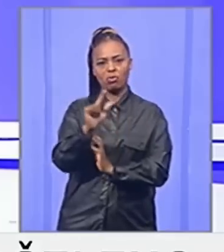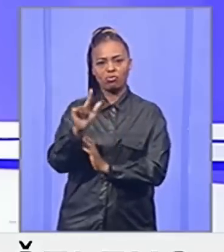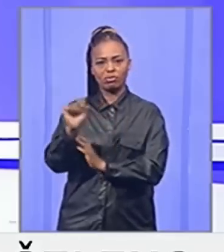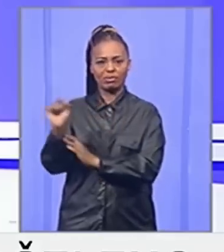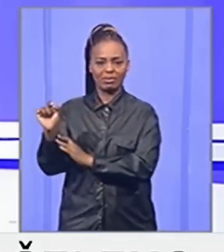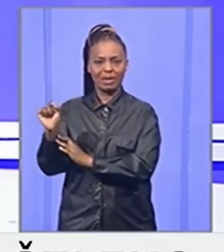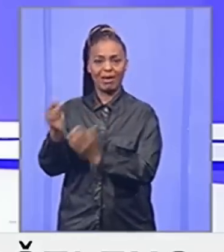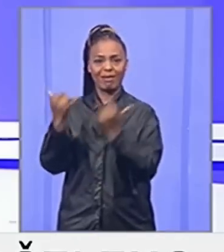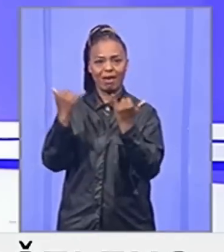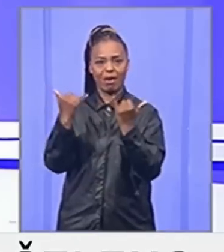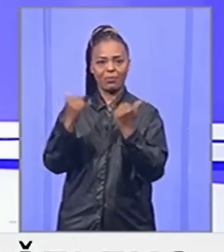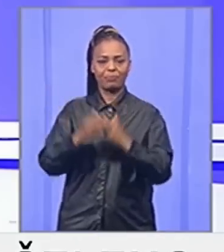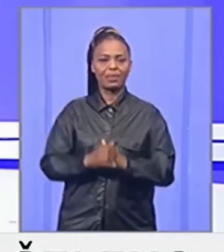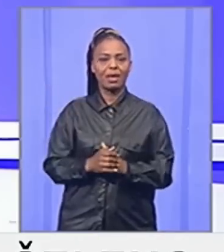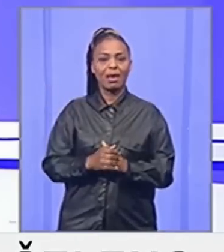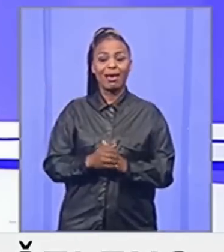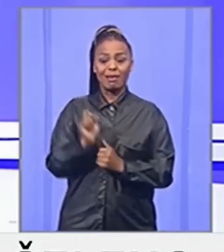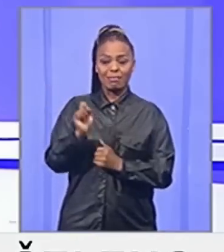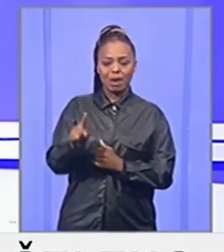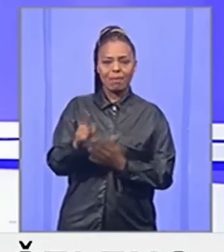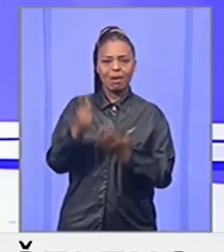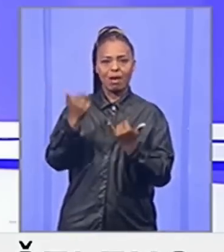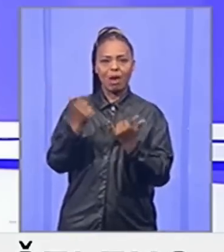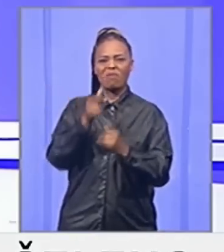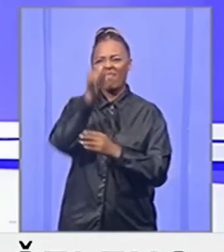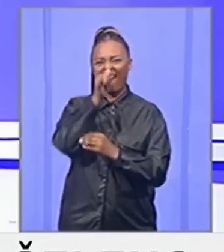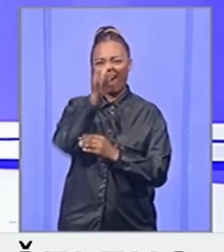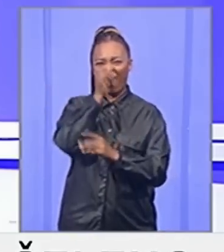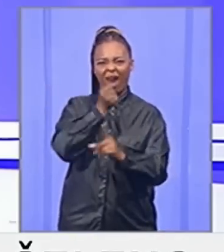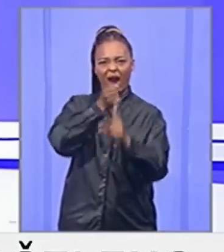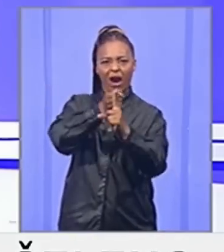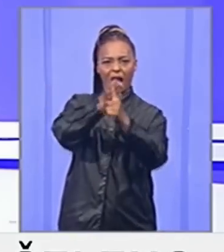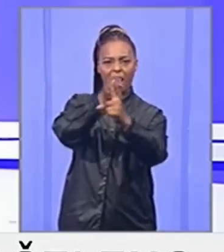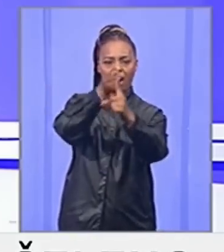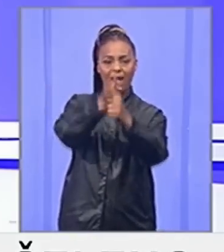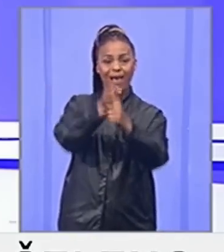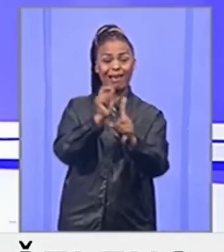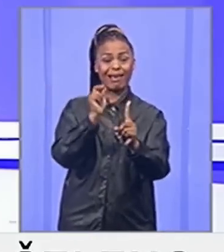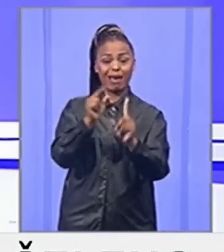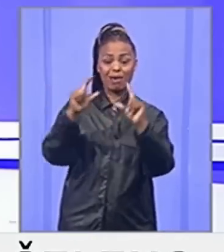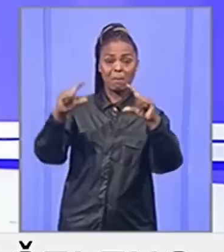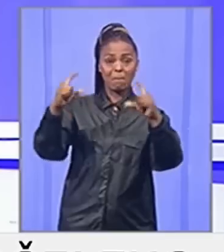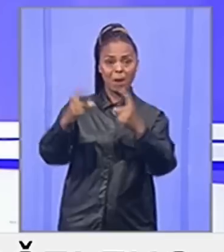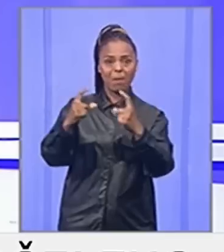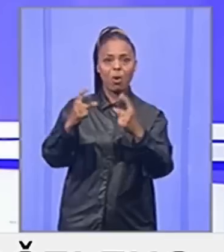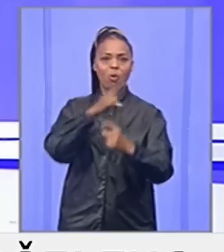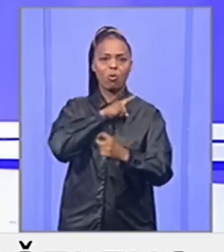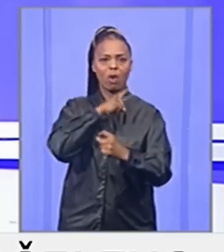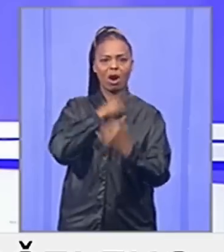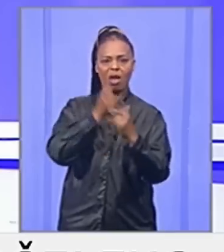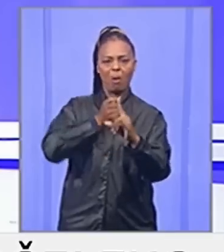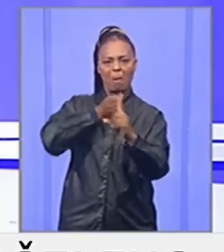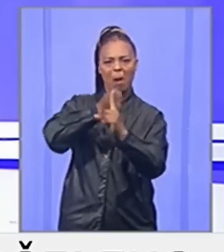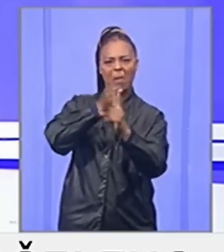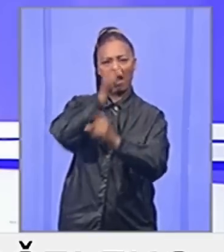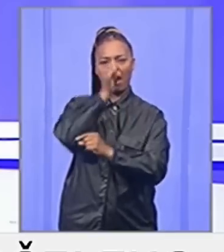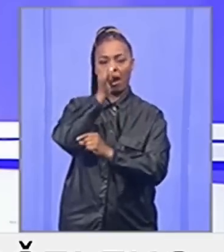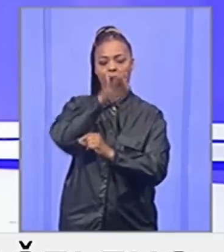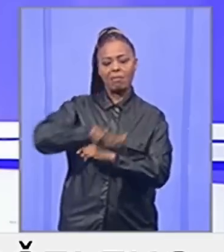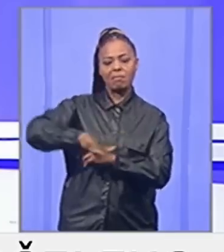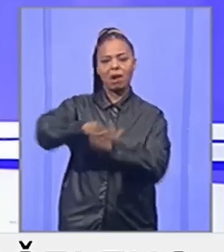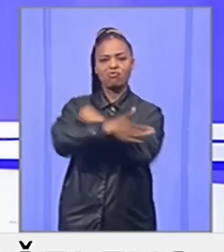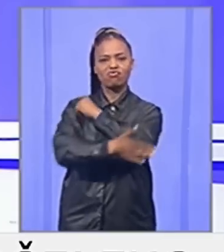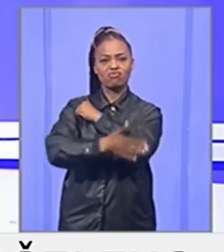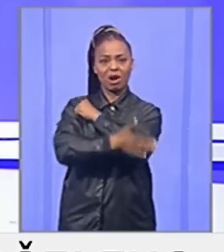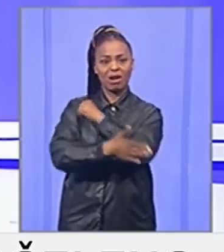lwantšha bosenyi. Foramo ye e bonwa bjalo ka ye nngwe ya diforamo tsa go lwantšhana le bosenyi ka nageng. Masemola